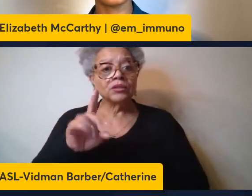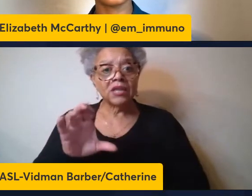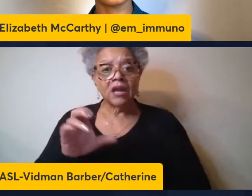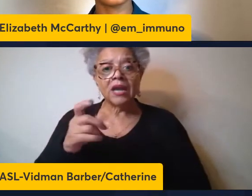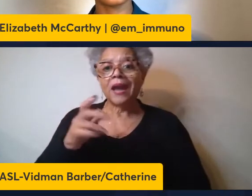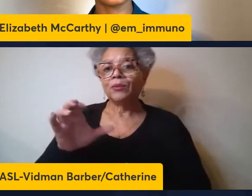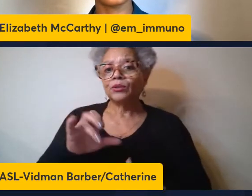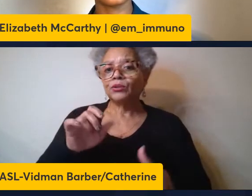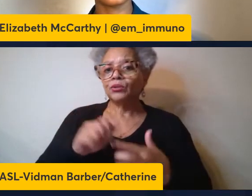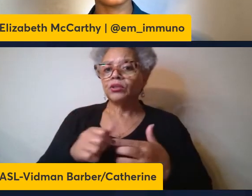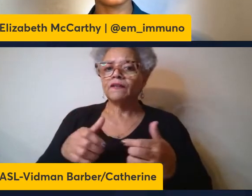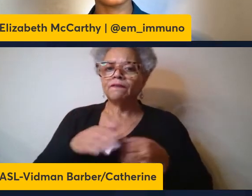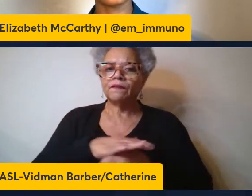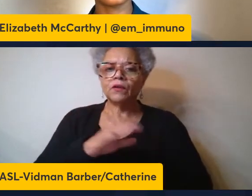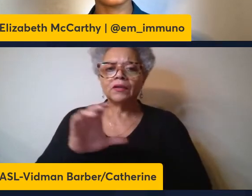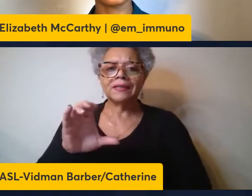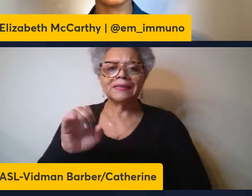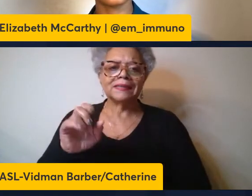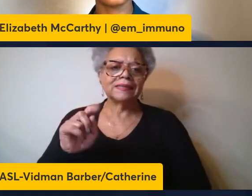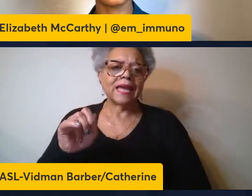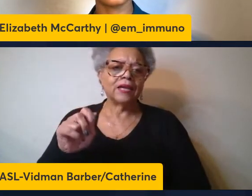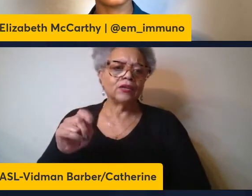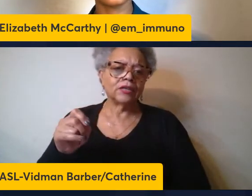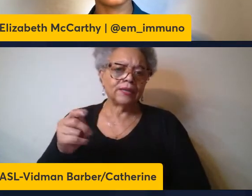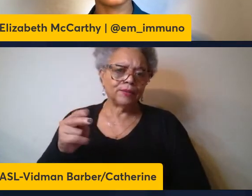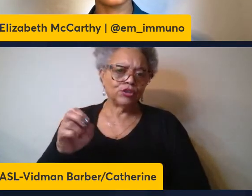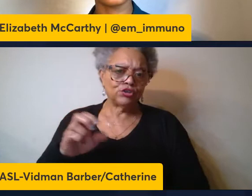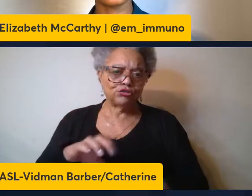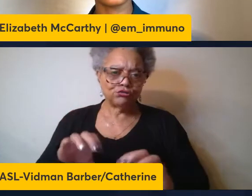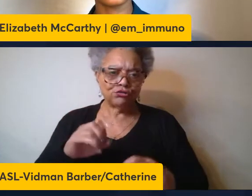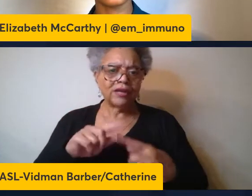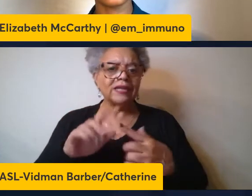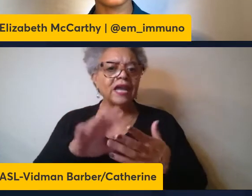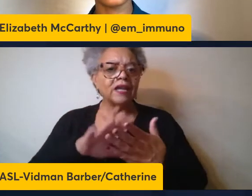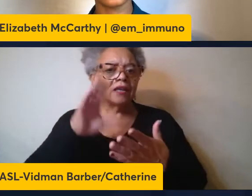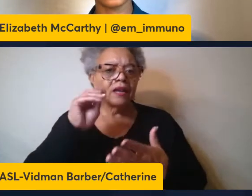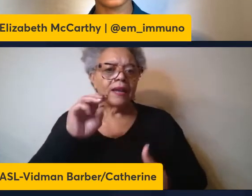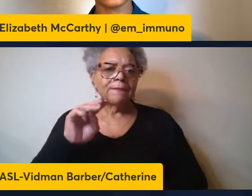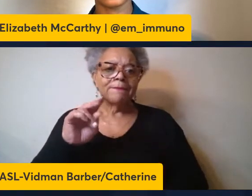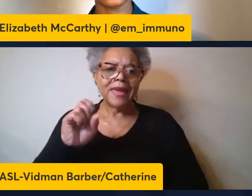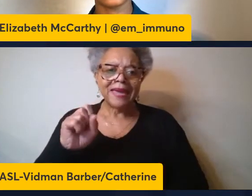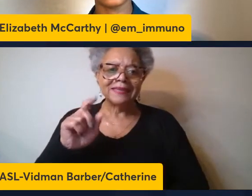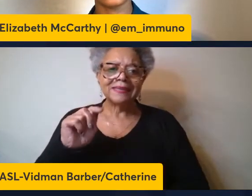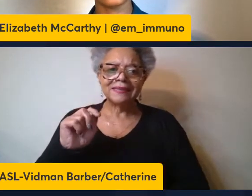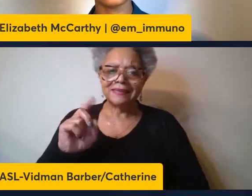flow cytometry, and I think I started to learn about mass spec